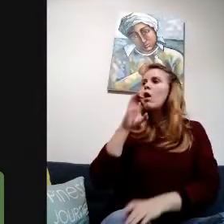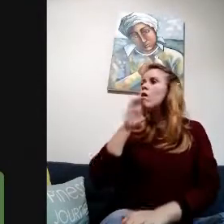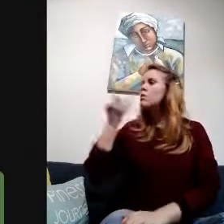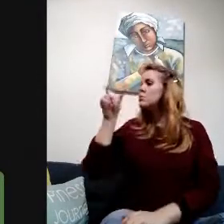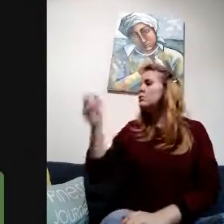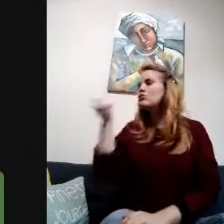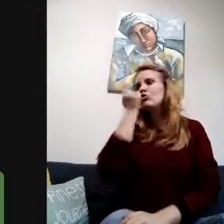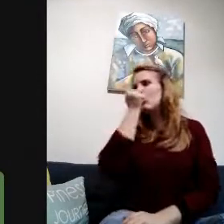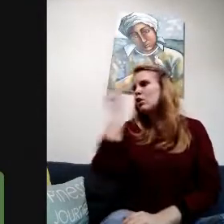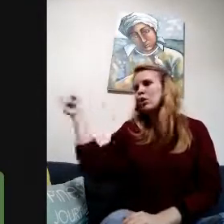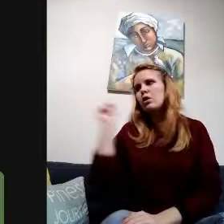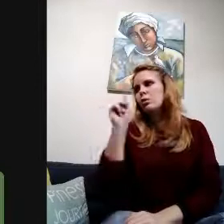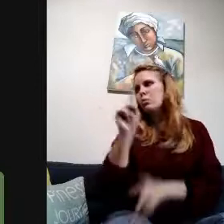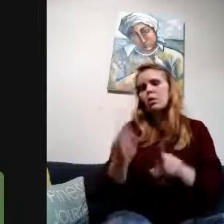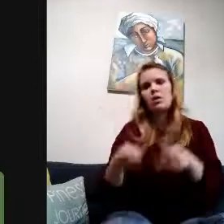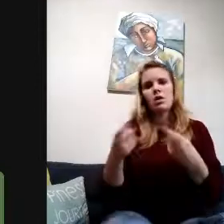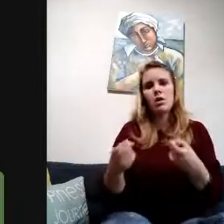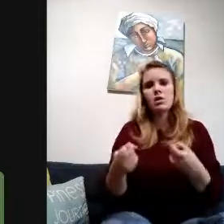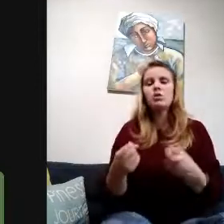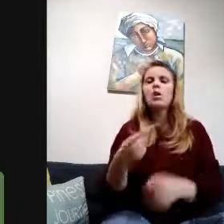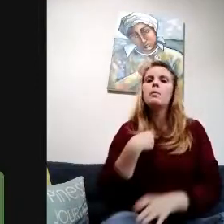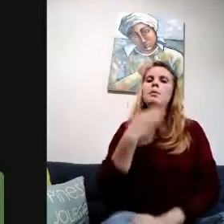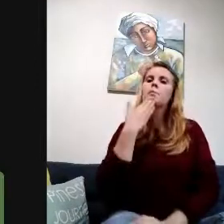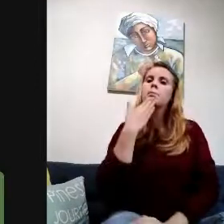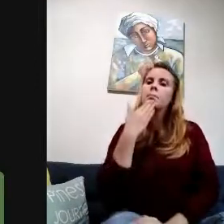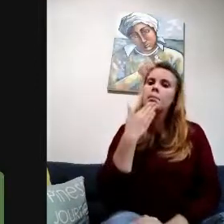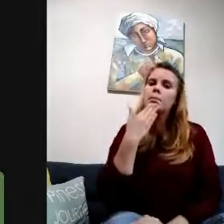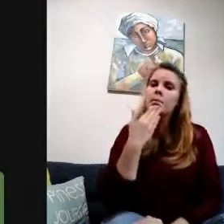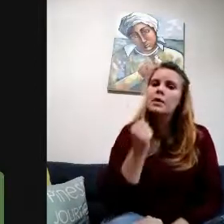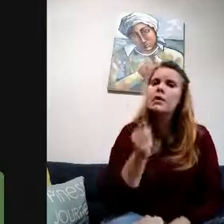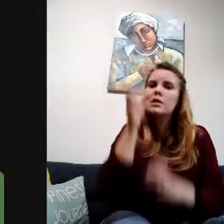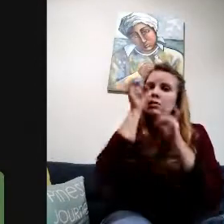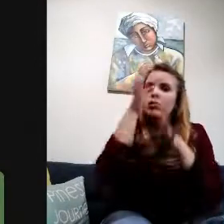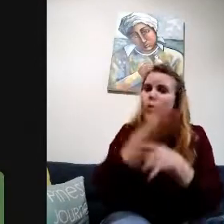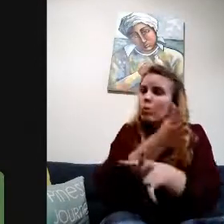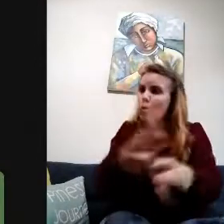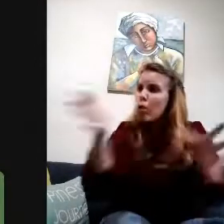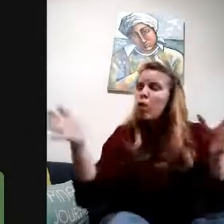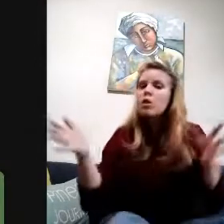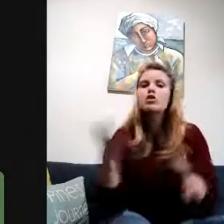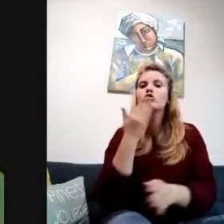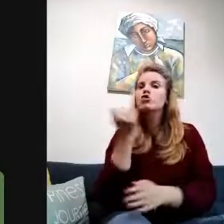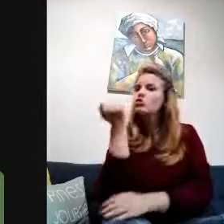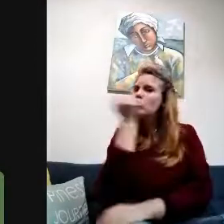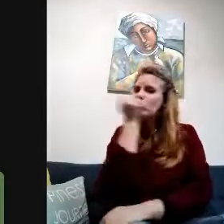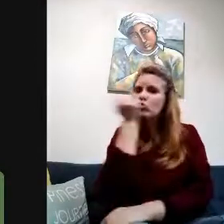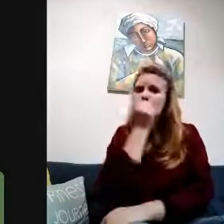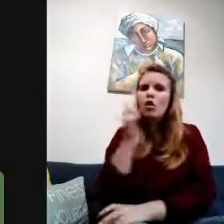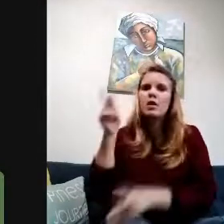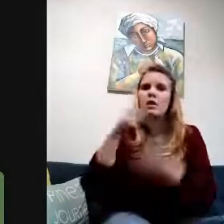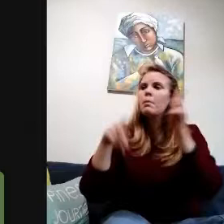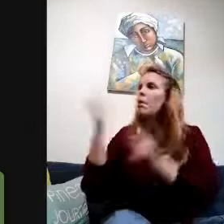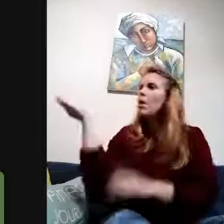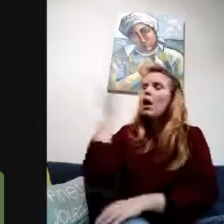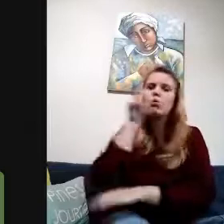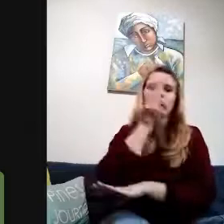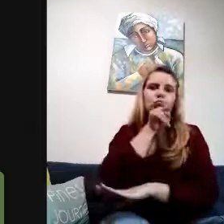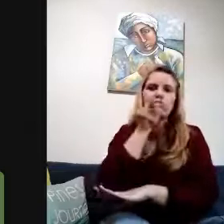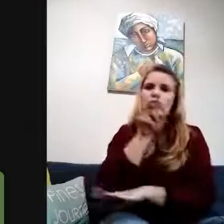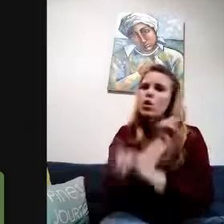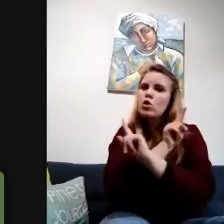course. So I just urge you, help us with this. No spectators under no circumstances.